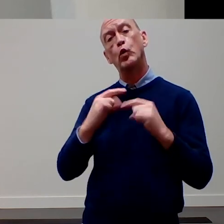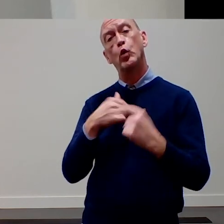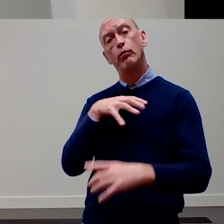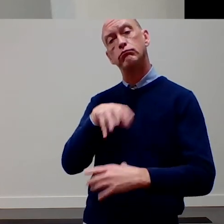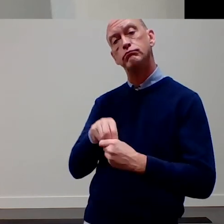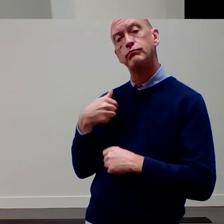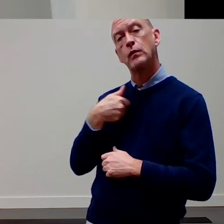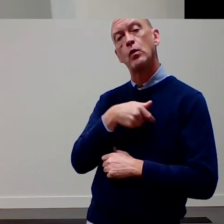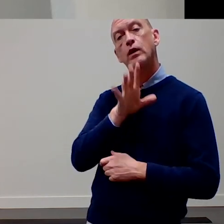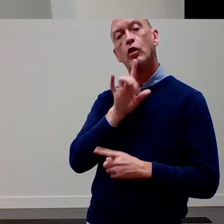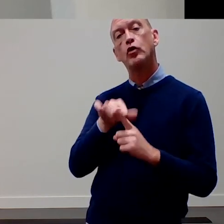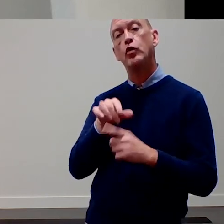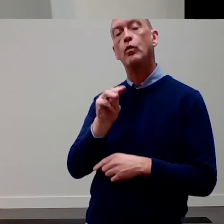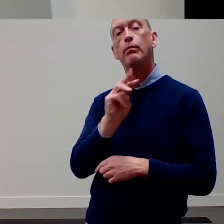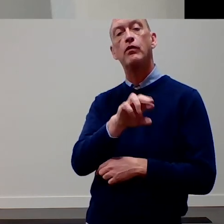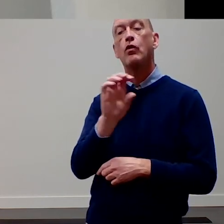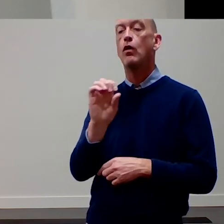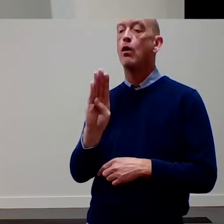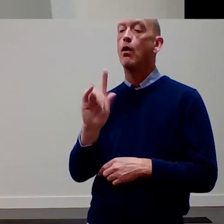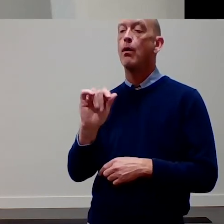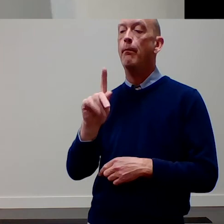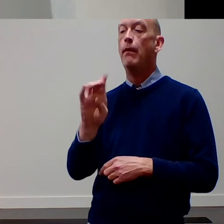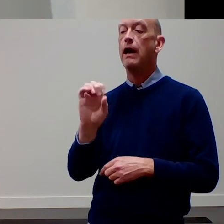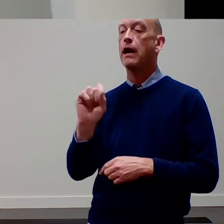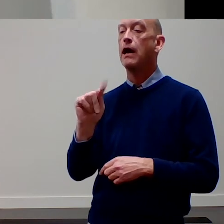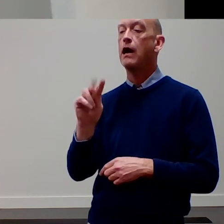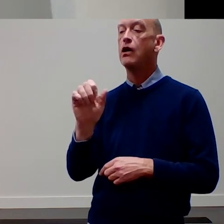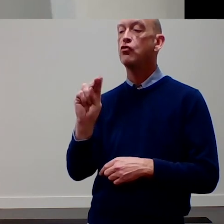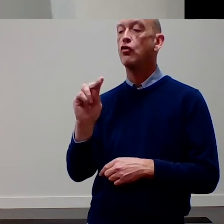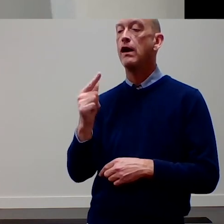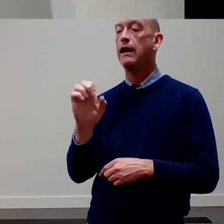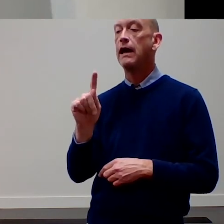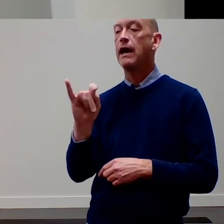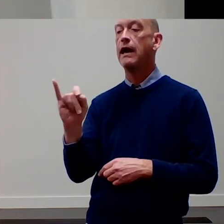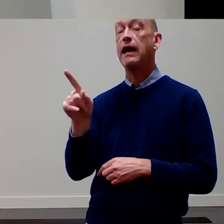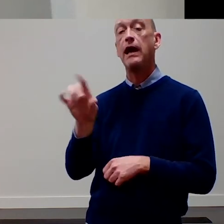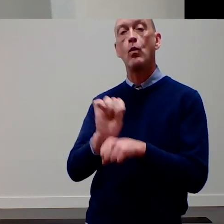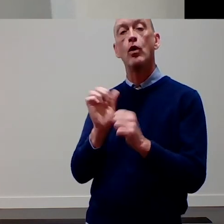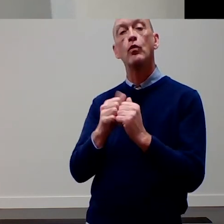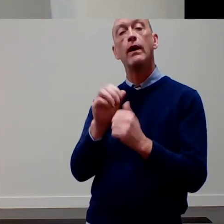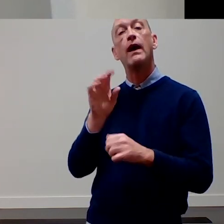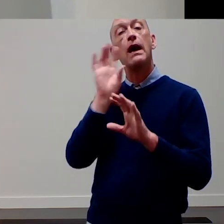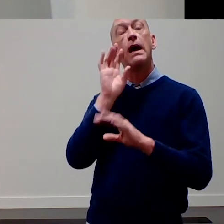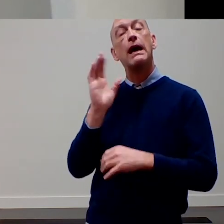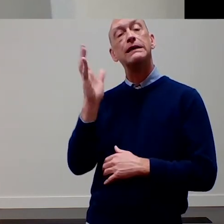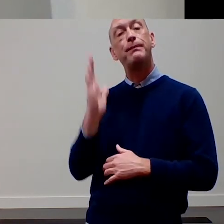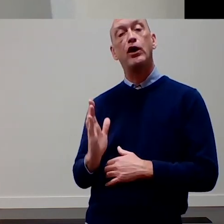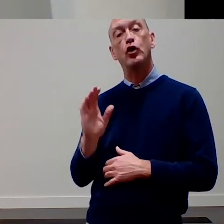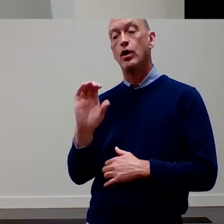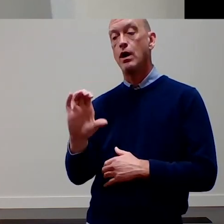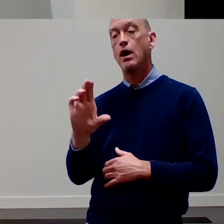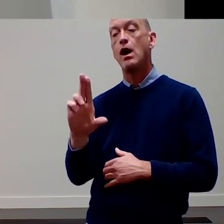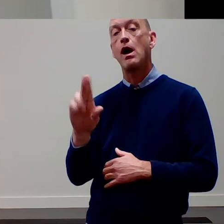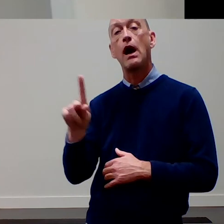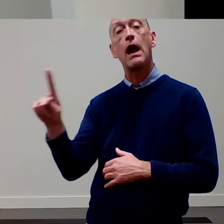TPS families. This would help increase accurate information being shared between households. In the same breath, I would like to